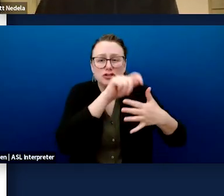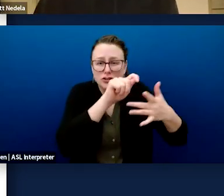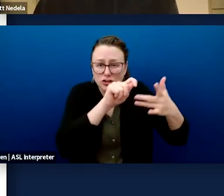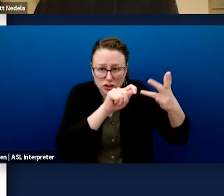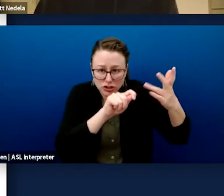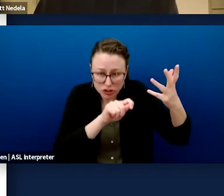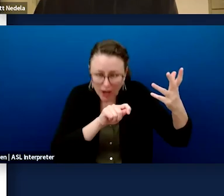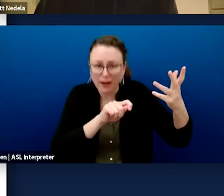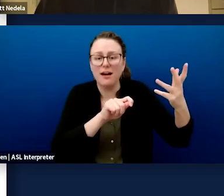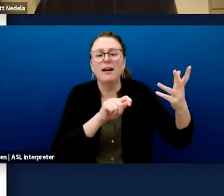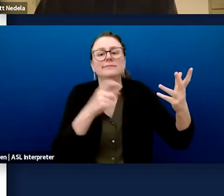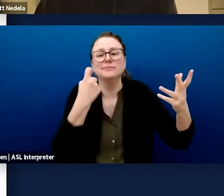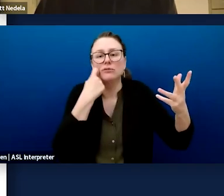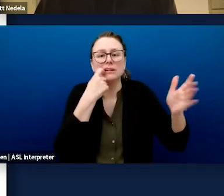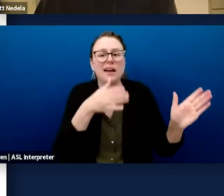up getting the